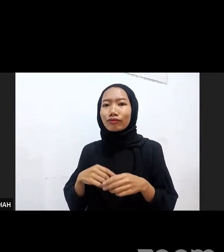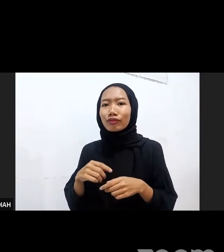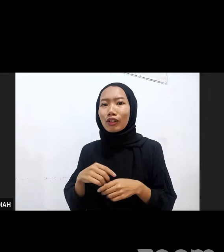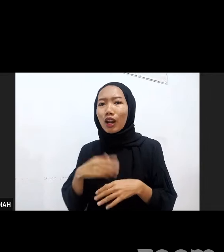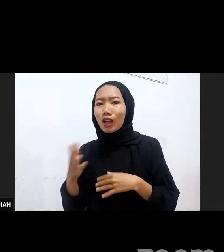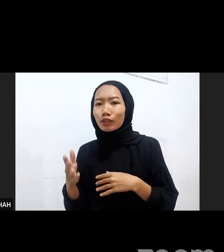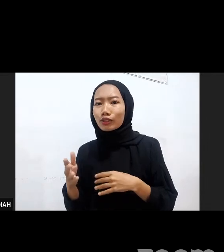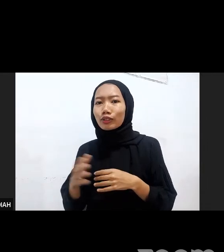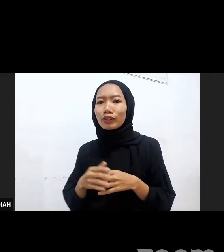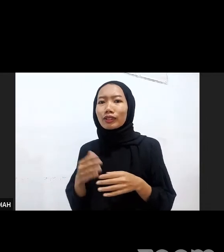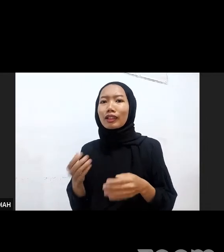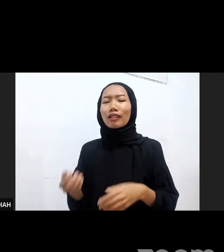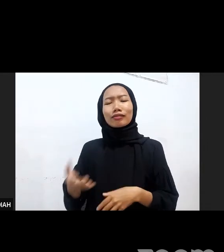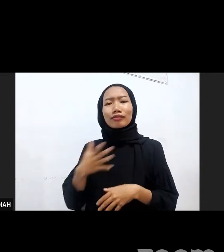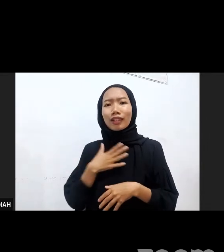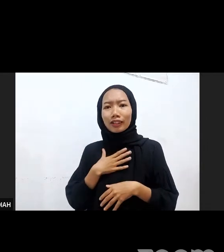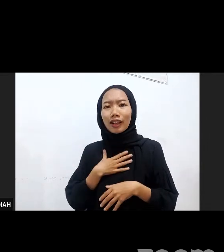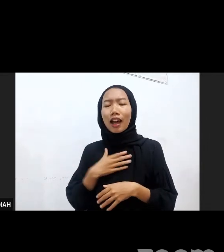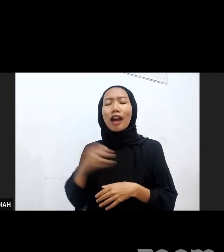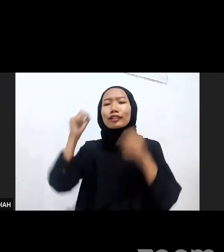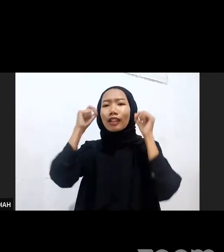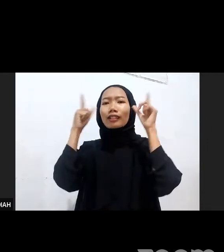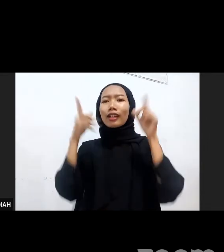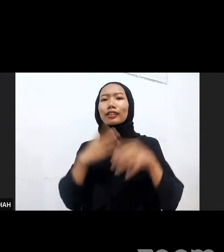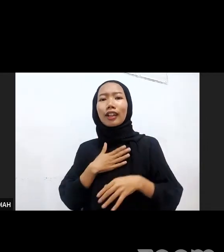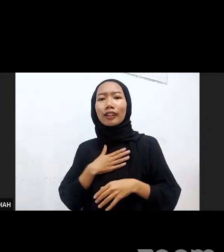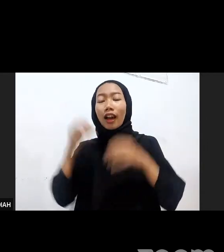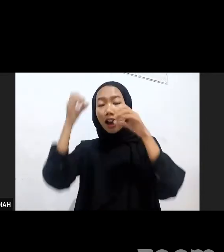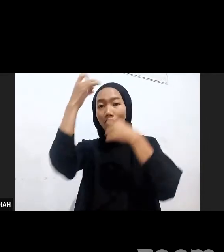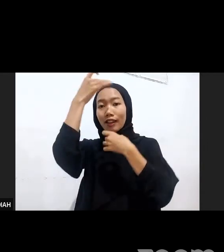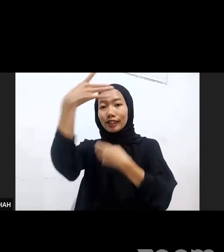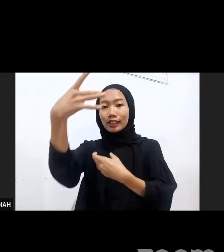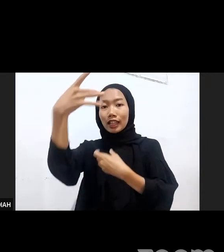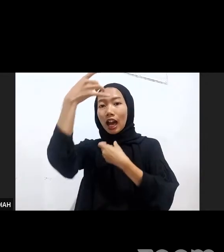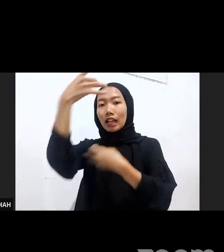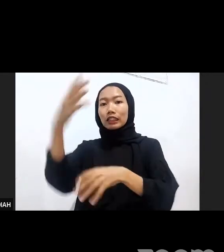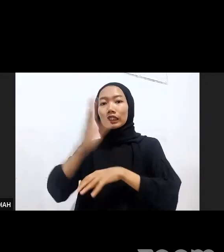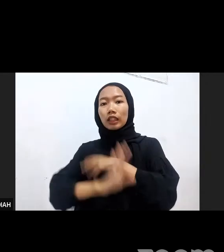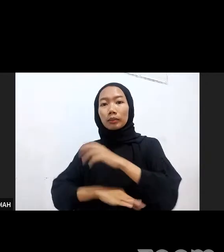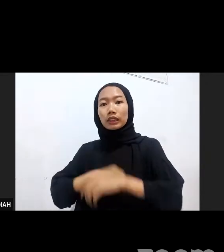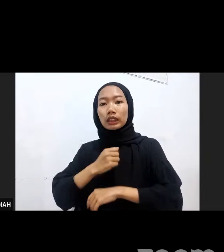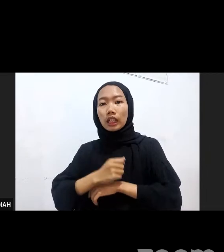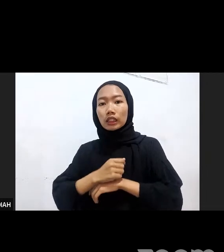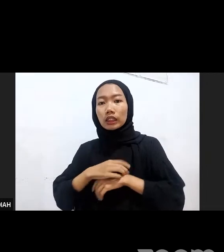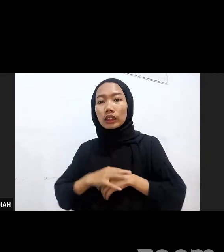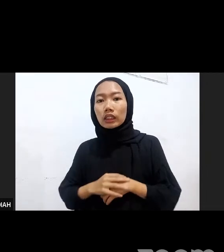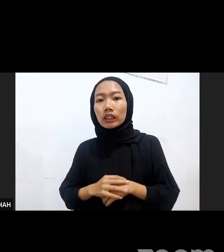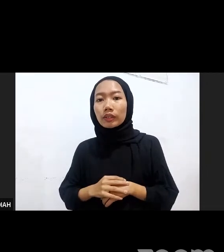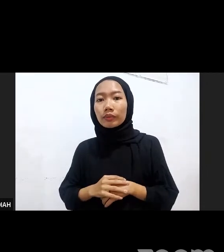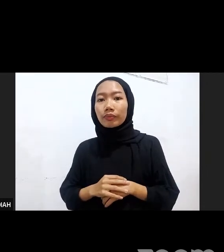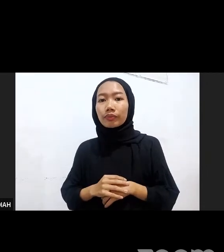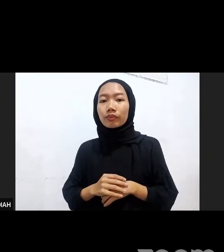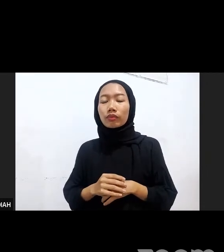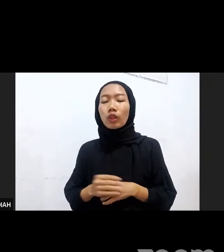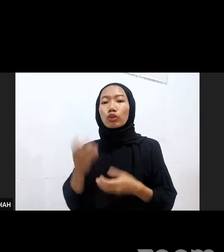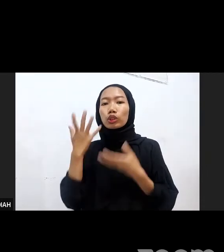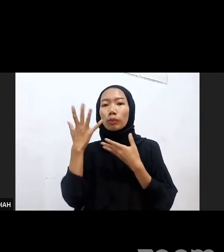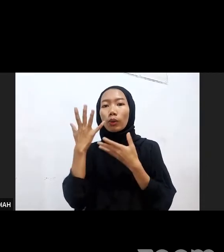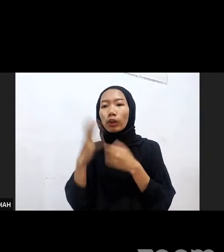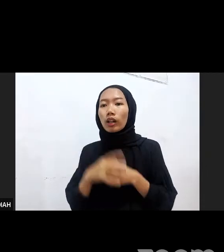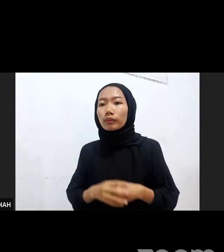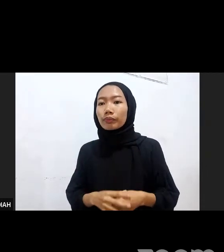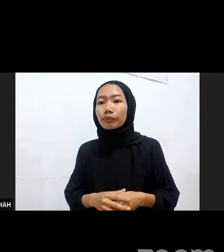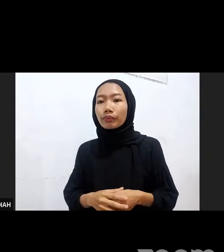I'll stop there because I think that I hope that gives you a good overview of the difference between the NDIS and